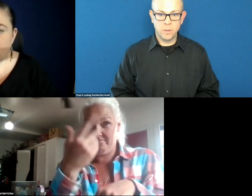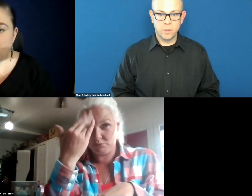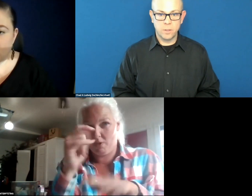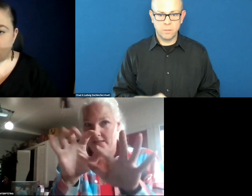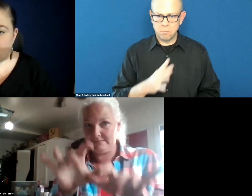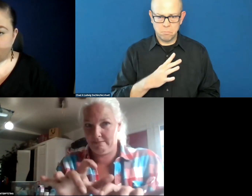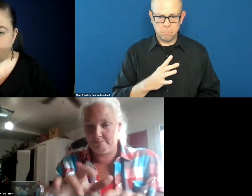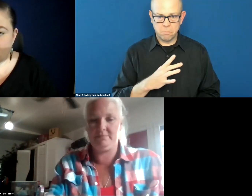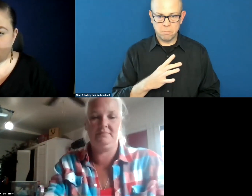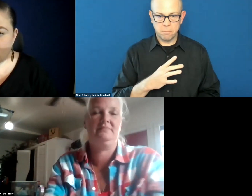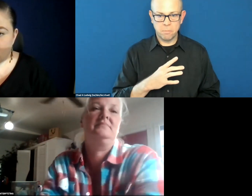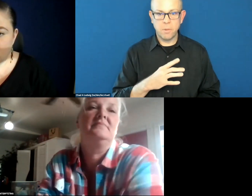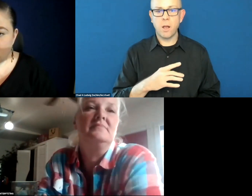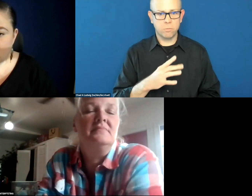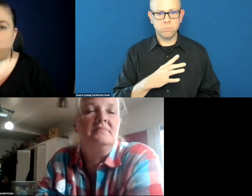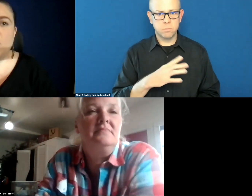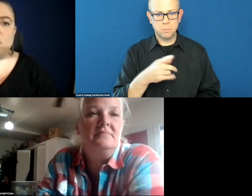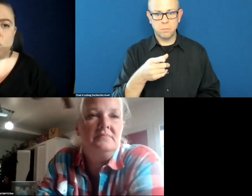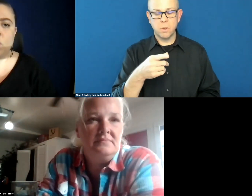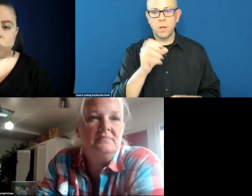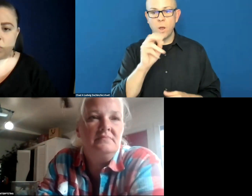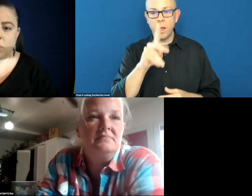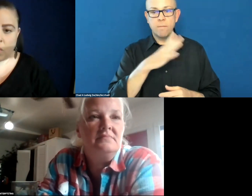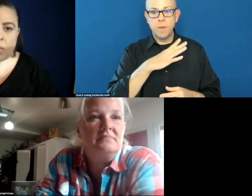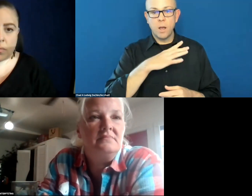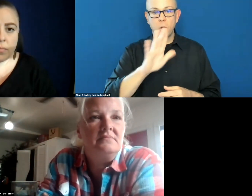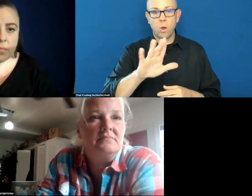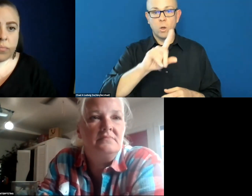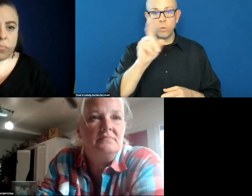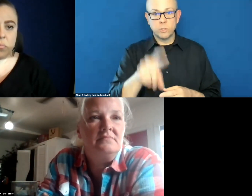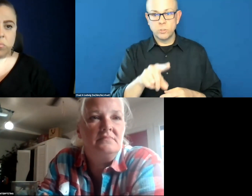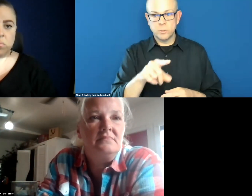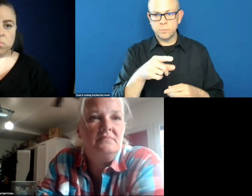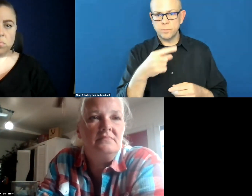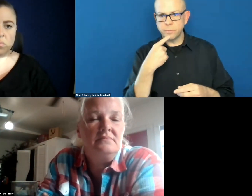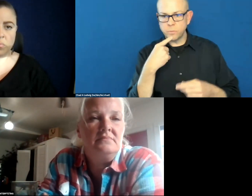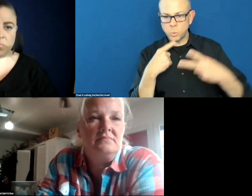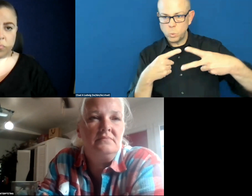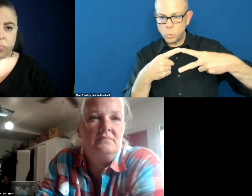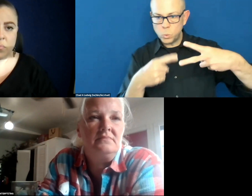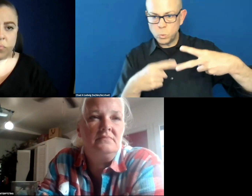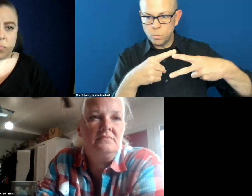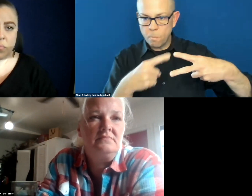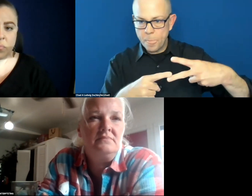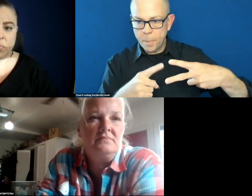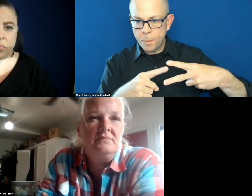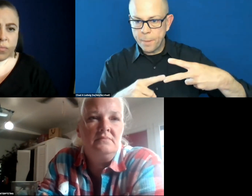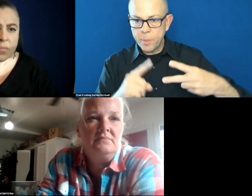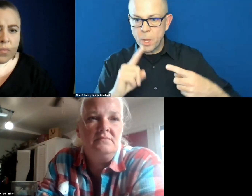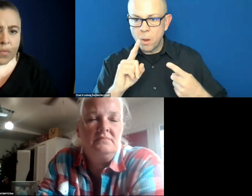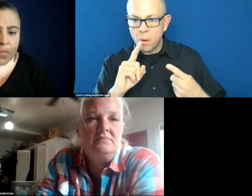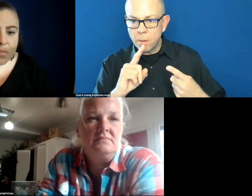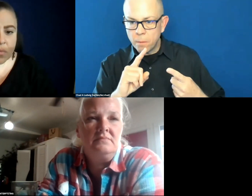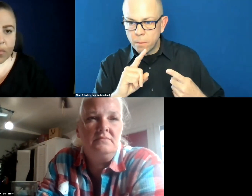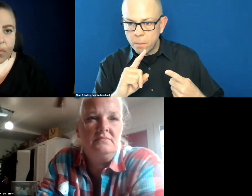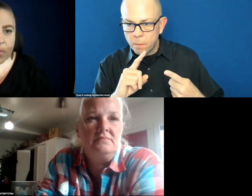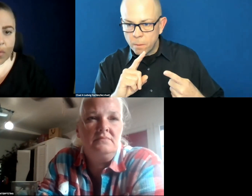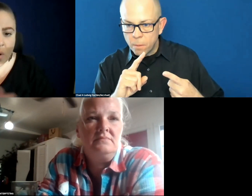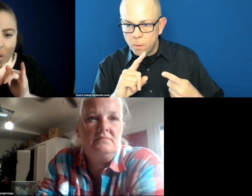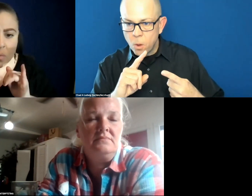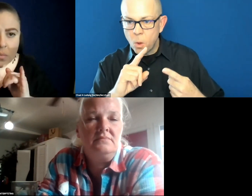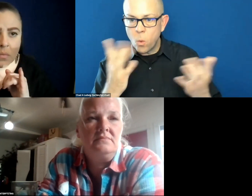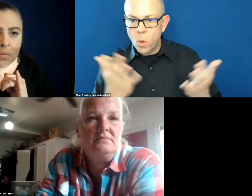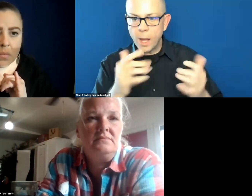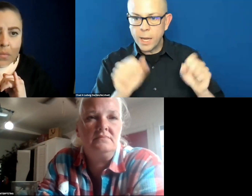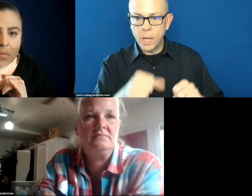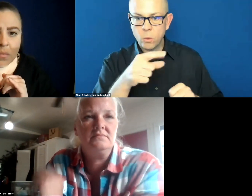Well, my internet is a little bit slower today. That's why I decided to type my question in the chat. And Chad says, okay, there were a couple